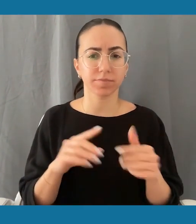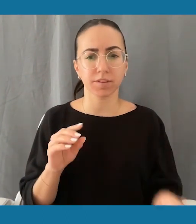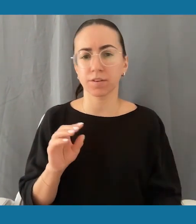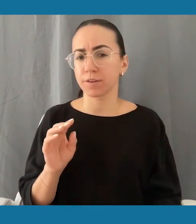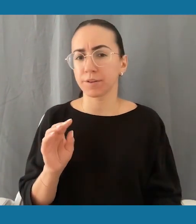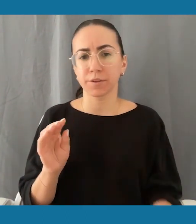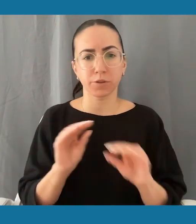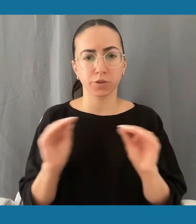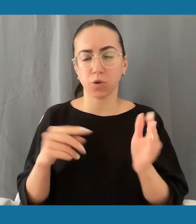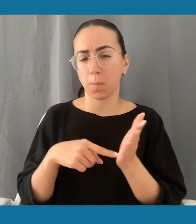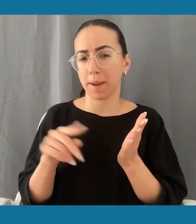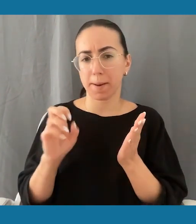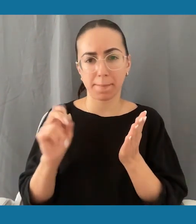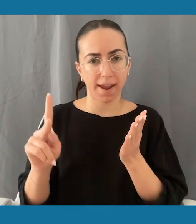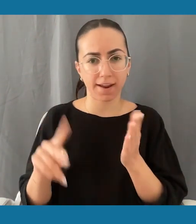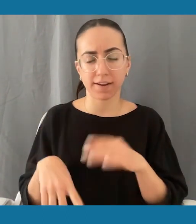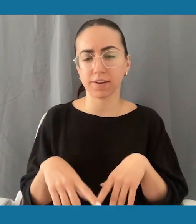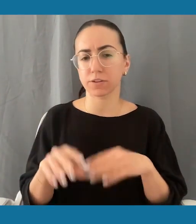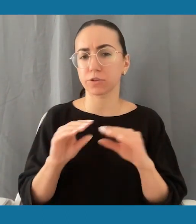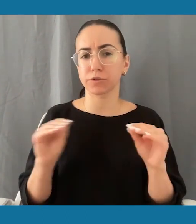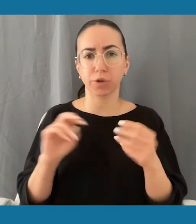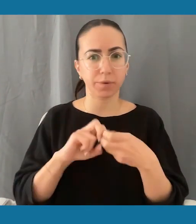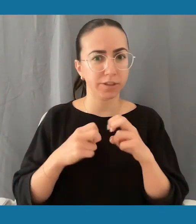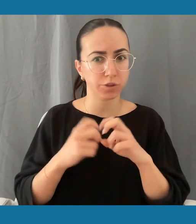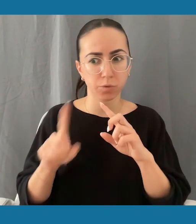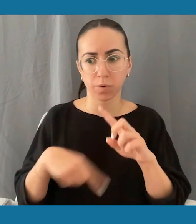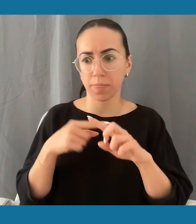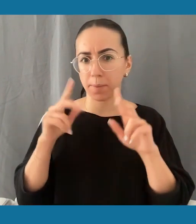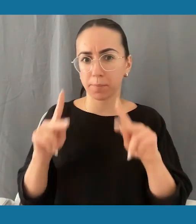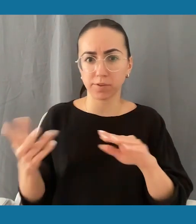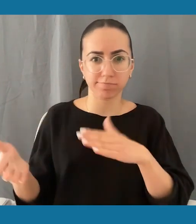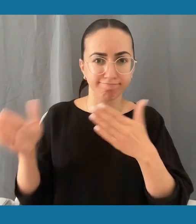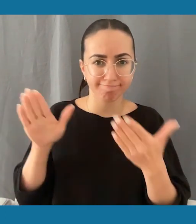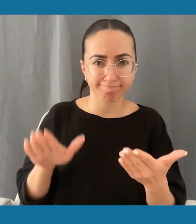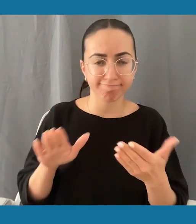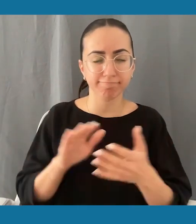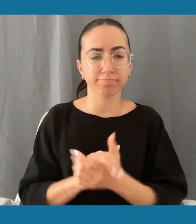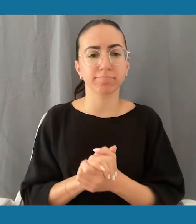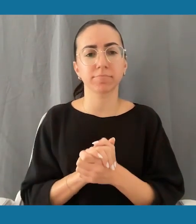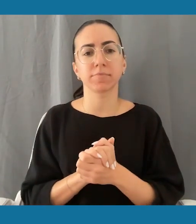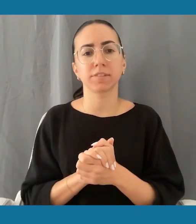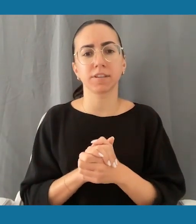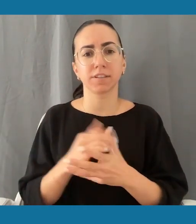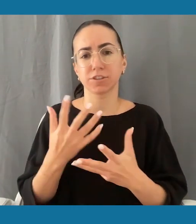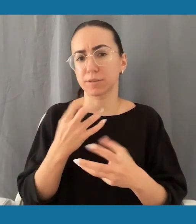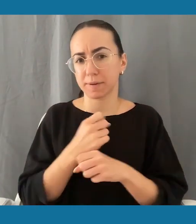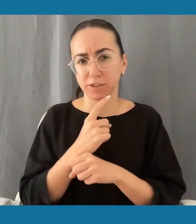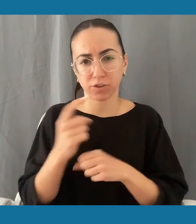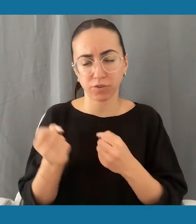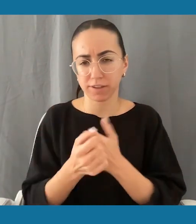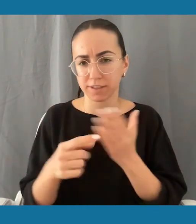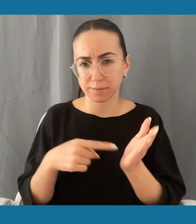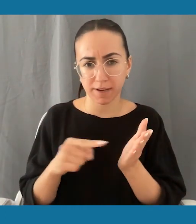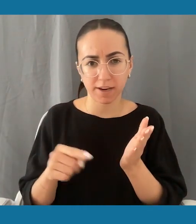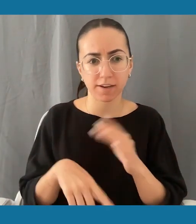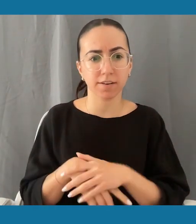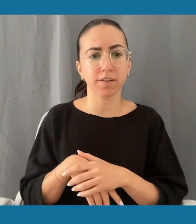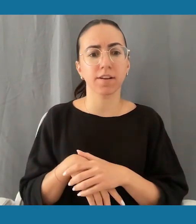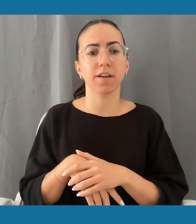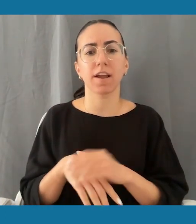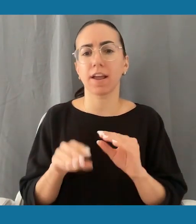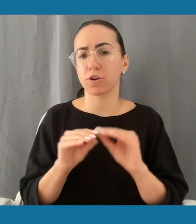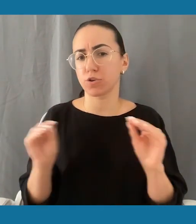provision. There's no issue when the person dies dealing with Medicaid, making sure that that gets paid. And there's no issue with paying funeral